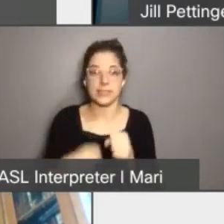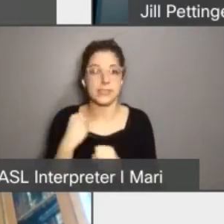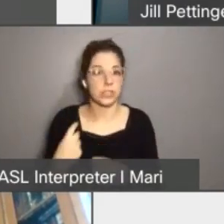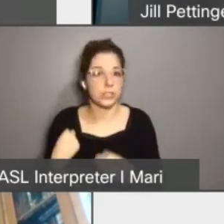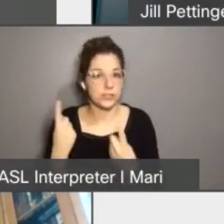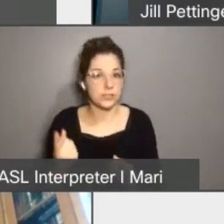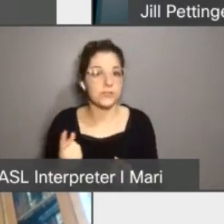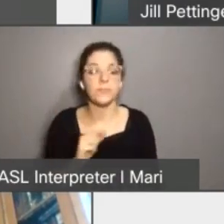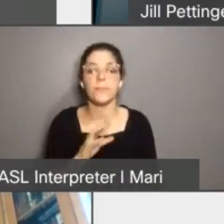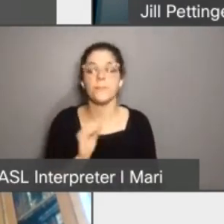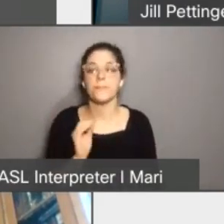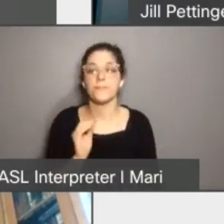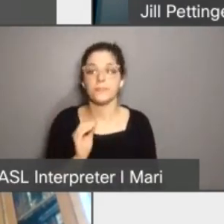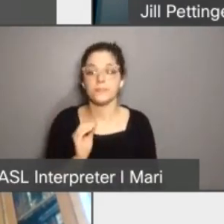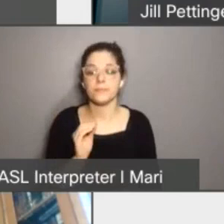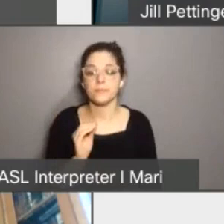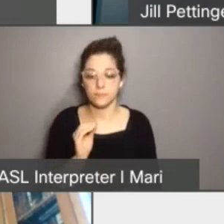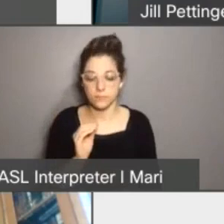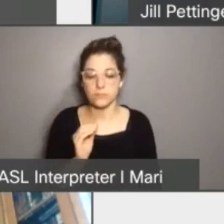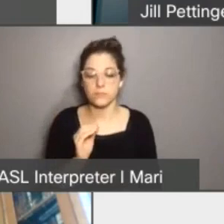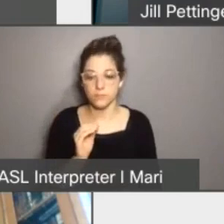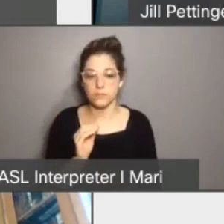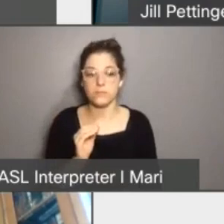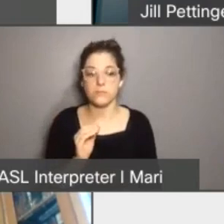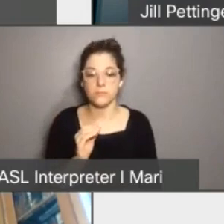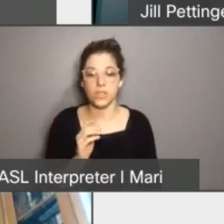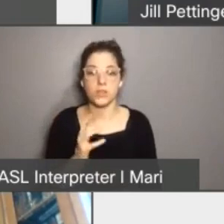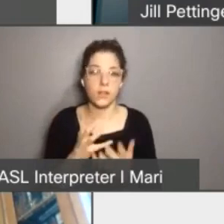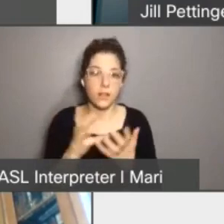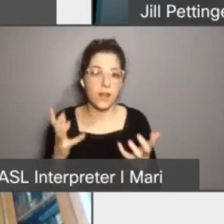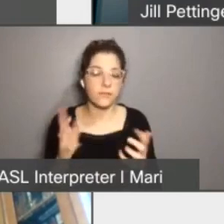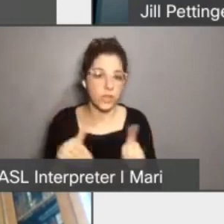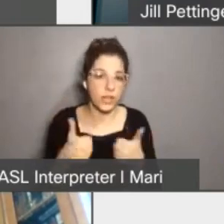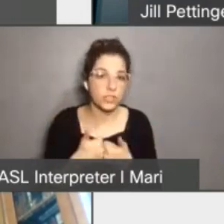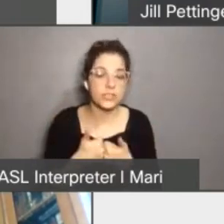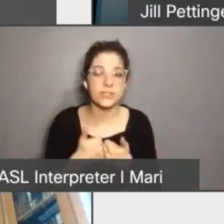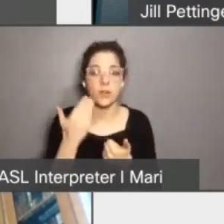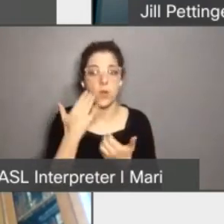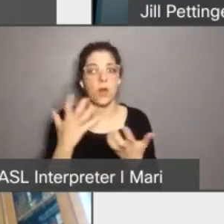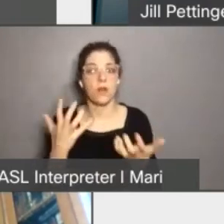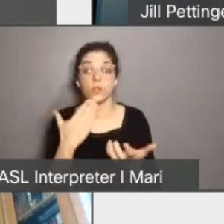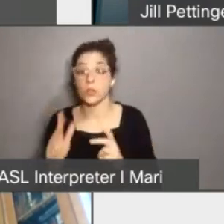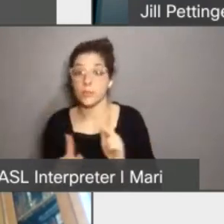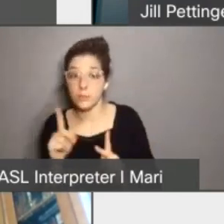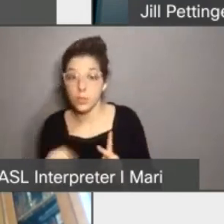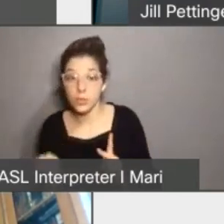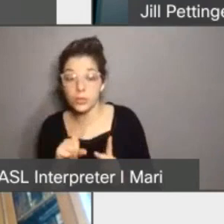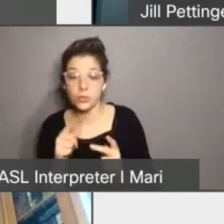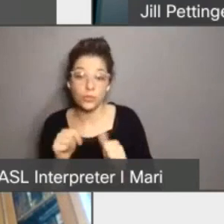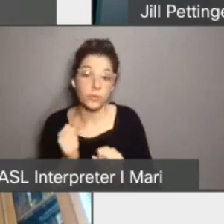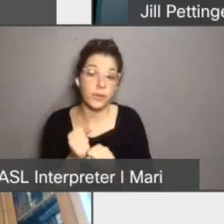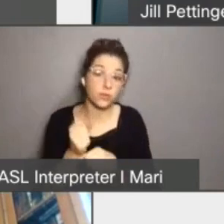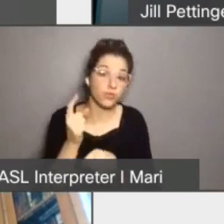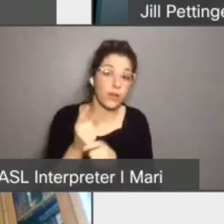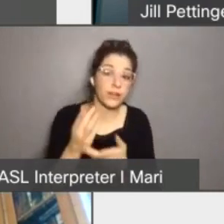now. And, you know, there's a lot of challenges. I know there's a lot of good people, you know, trying to make the right